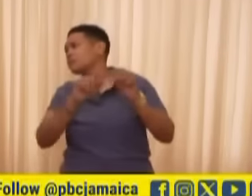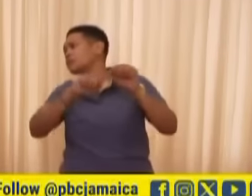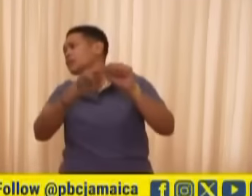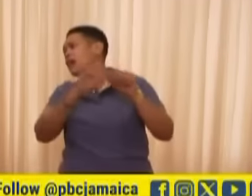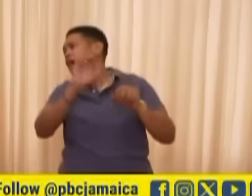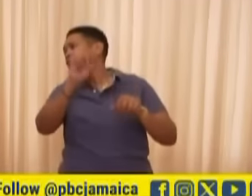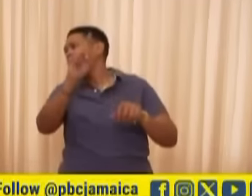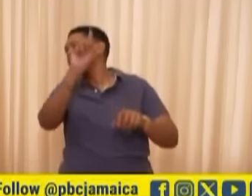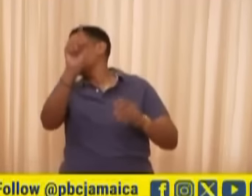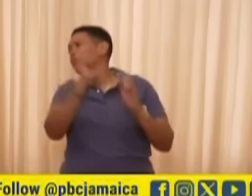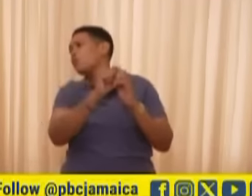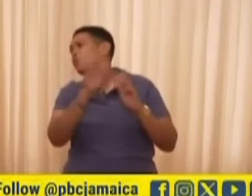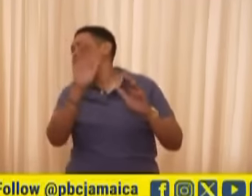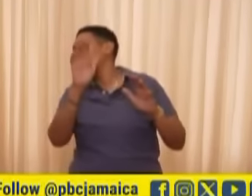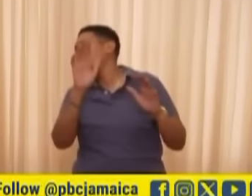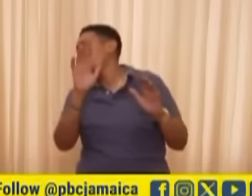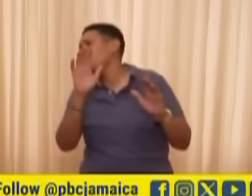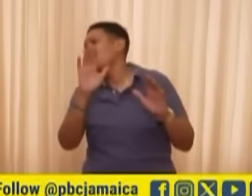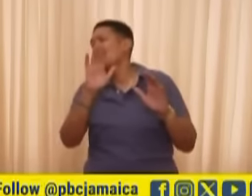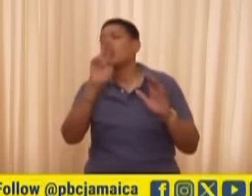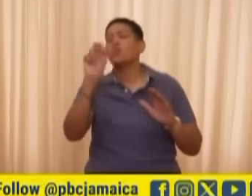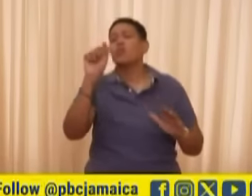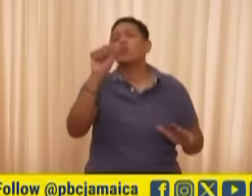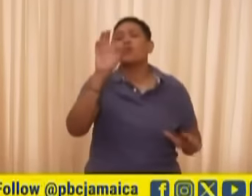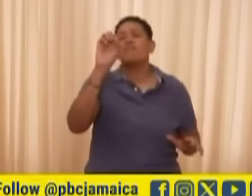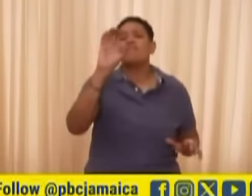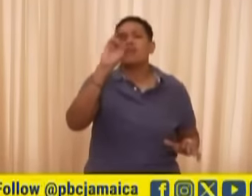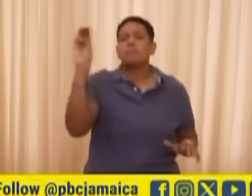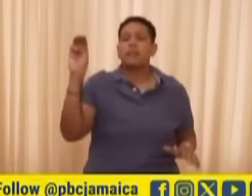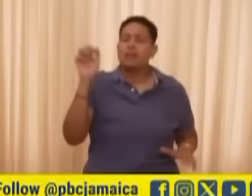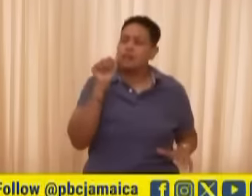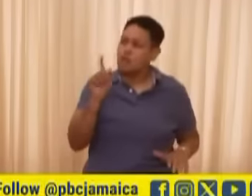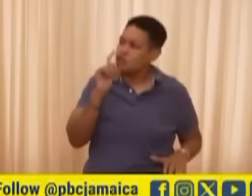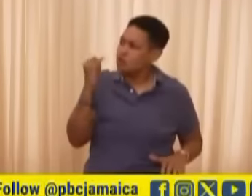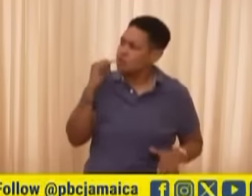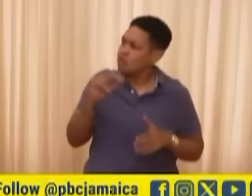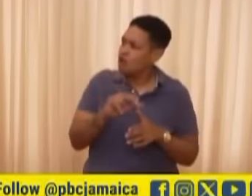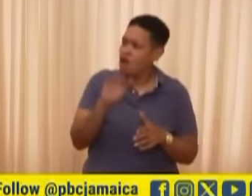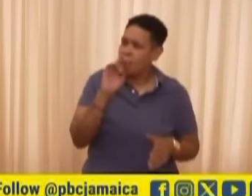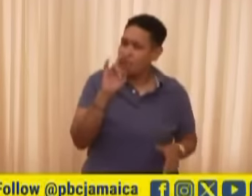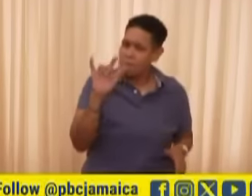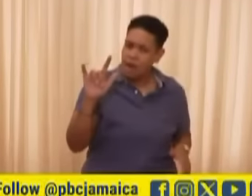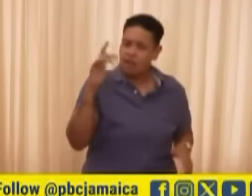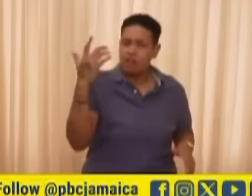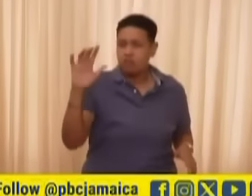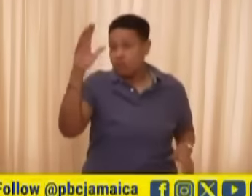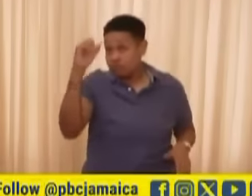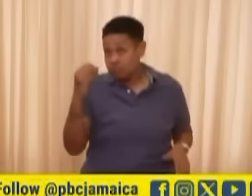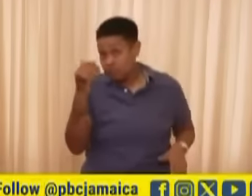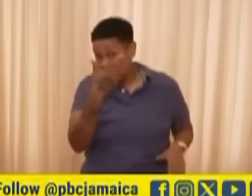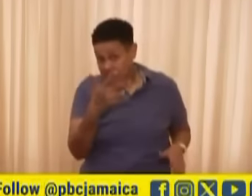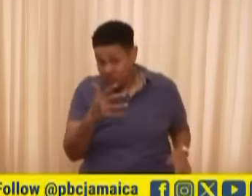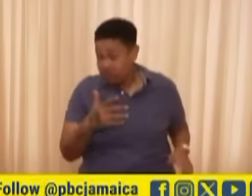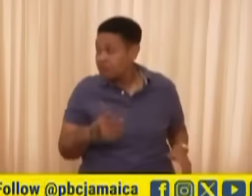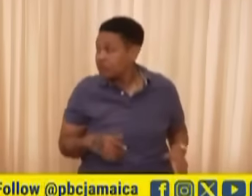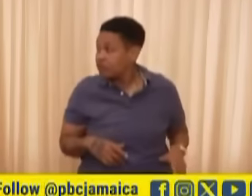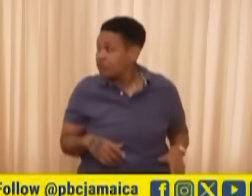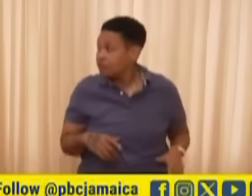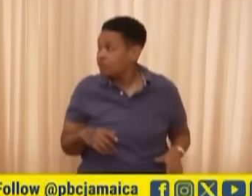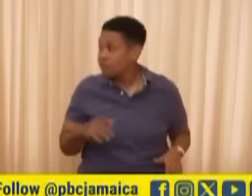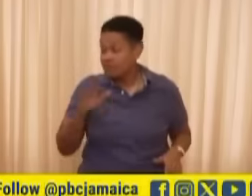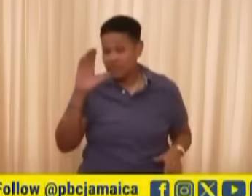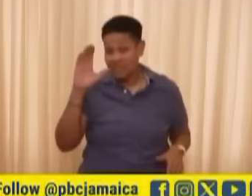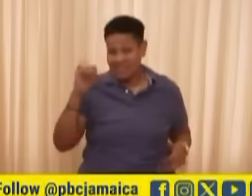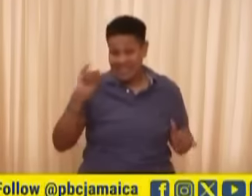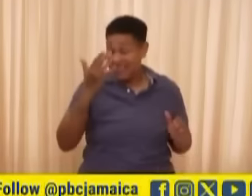World Bank with about US 150 million. Not sure if Hurricane Beryl triggered that catastrophe bond, and is